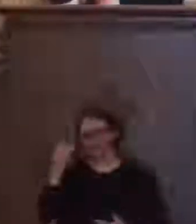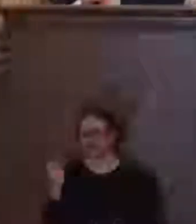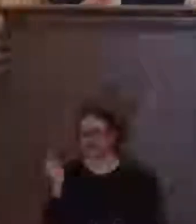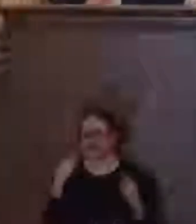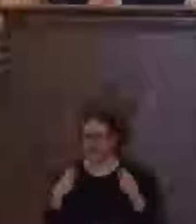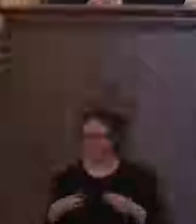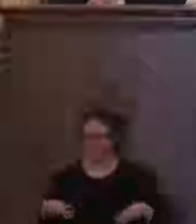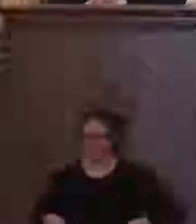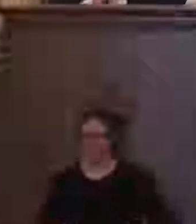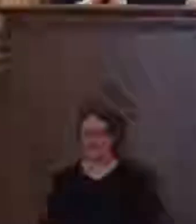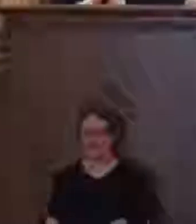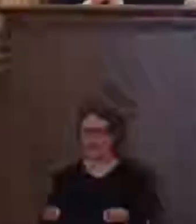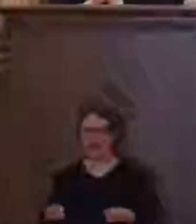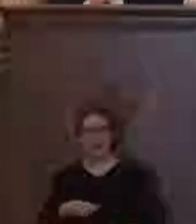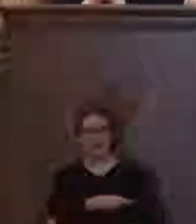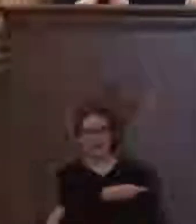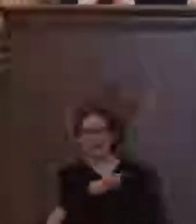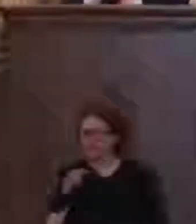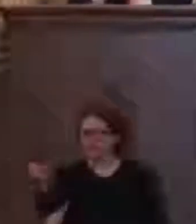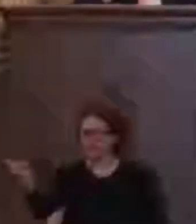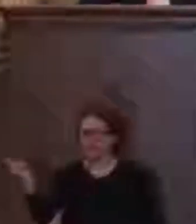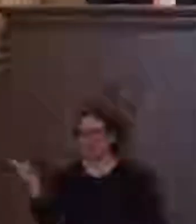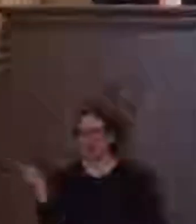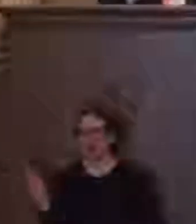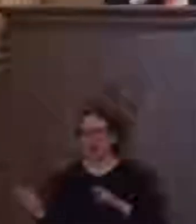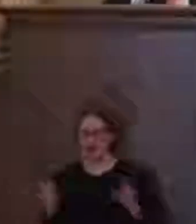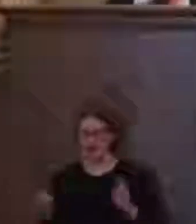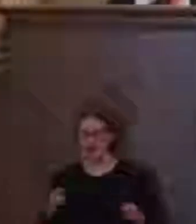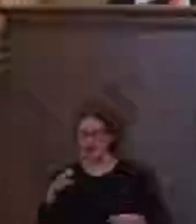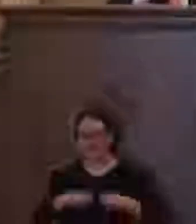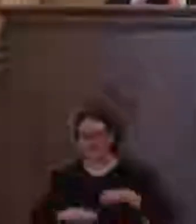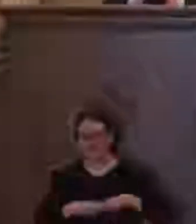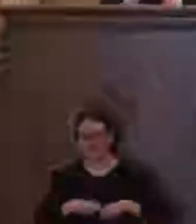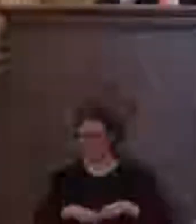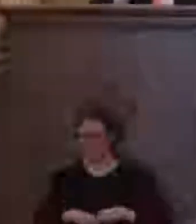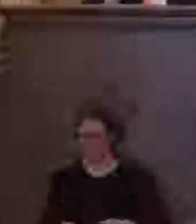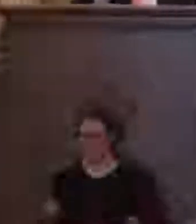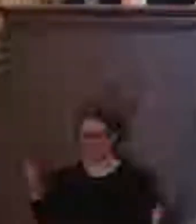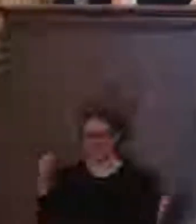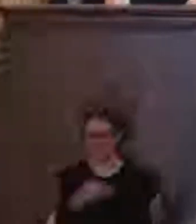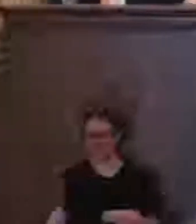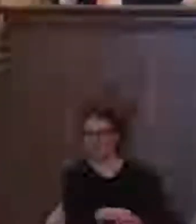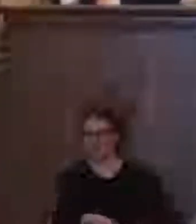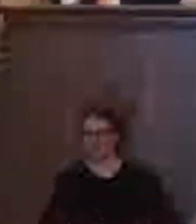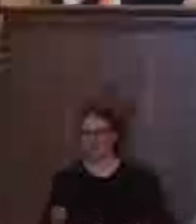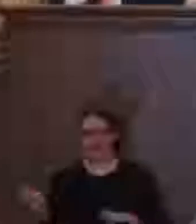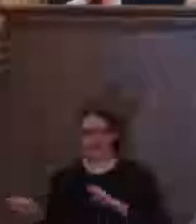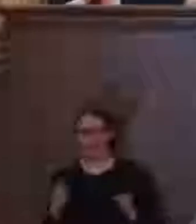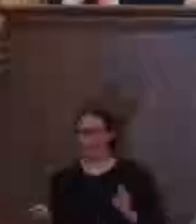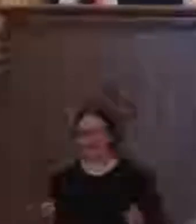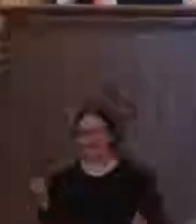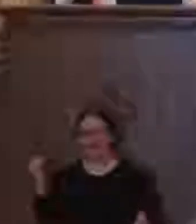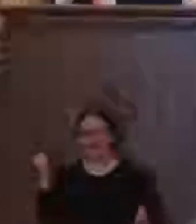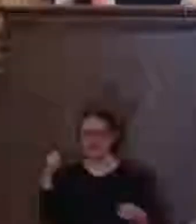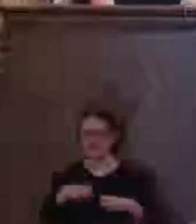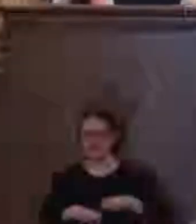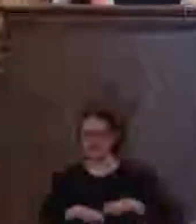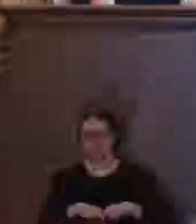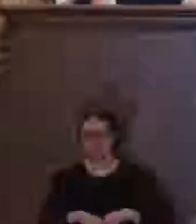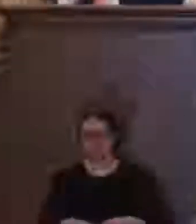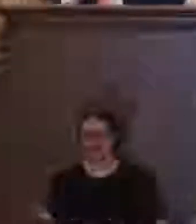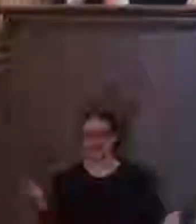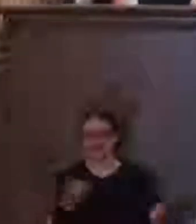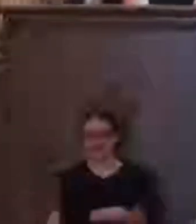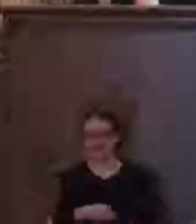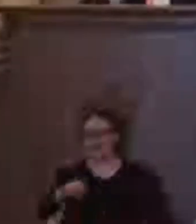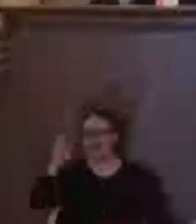way. And I don't know about you, but I'm ready to fight back. Amen. I said I'm ready to fight back against